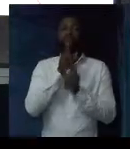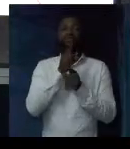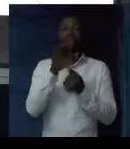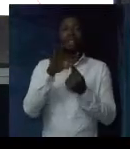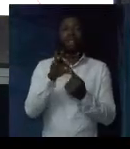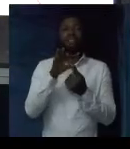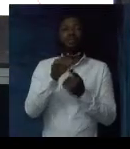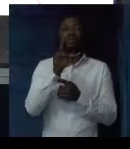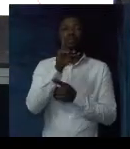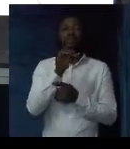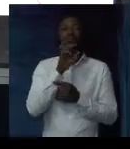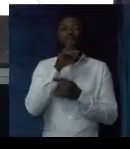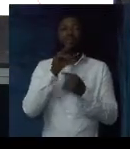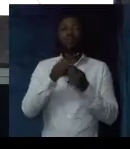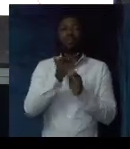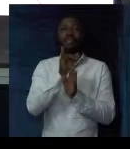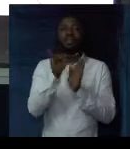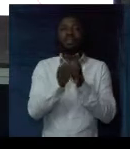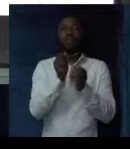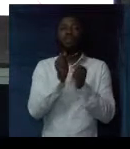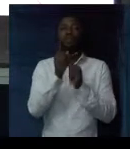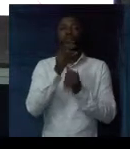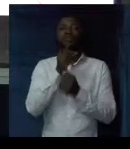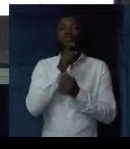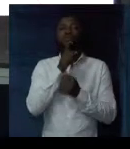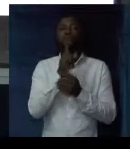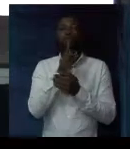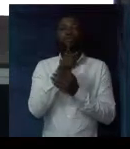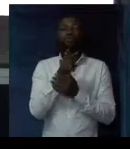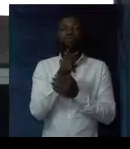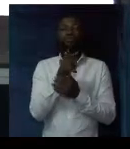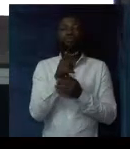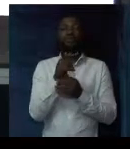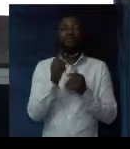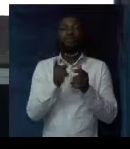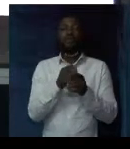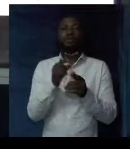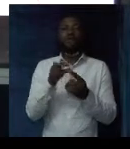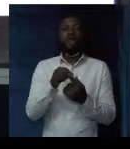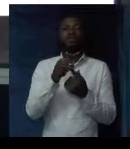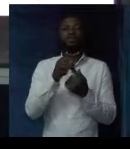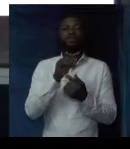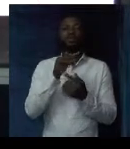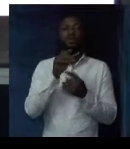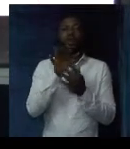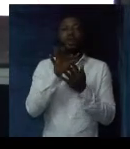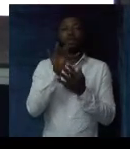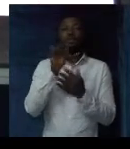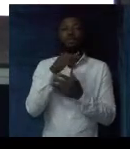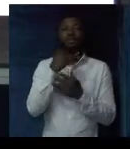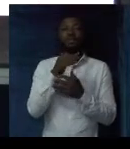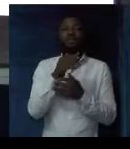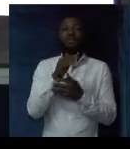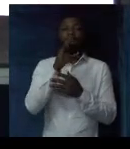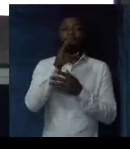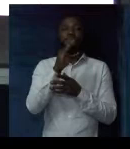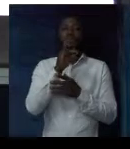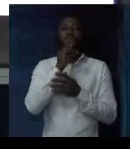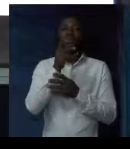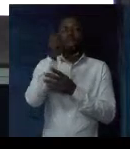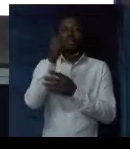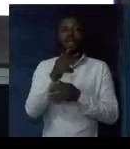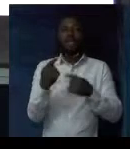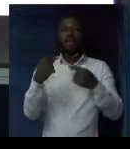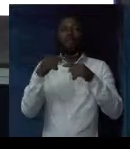are true except one. You have to identify which one is not true. So first option says B is vertically opposite